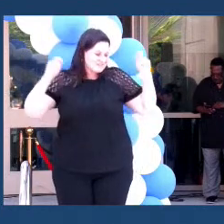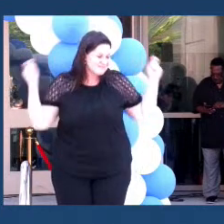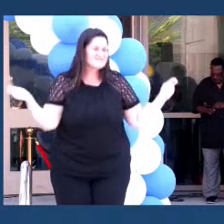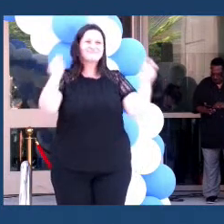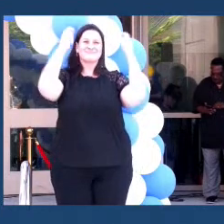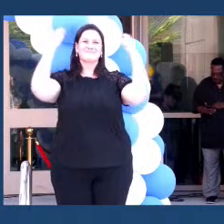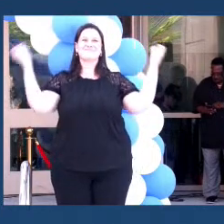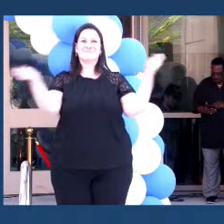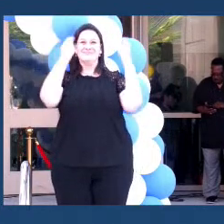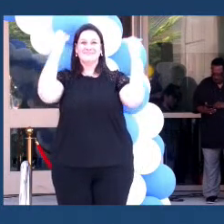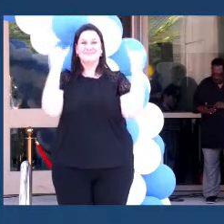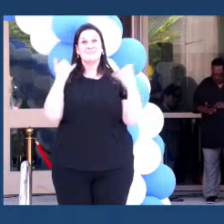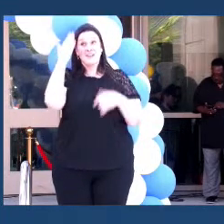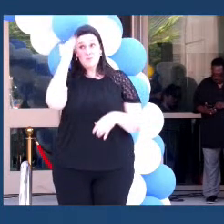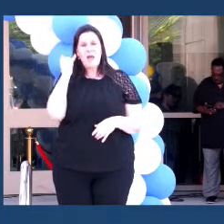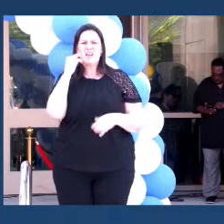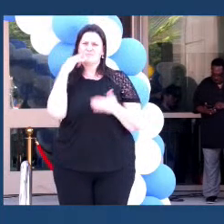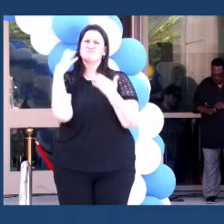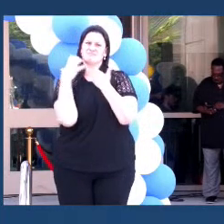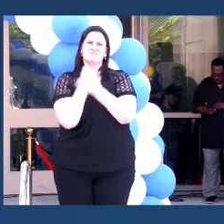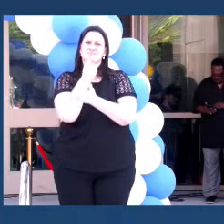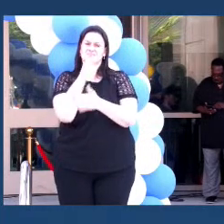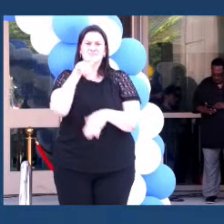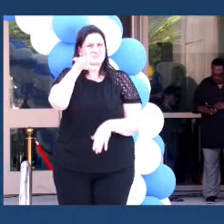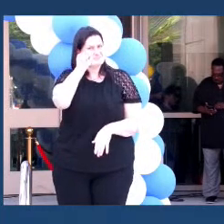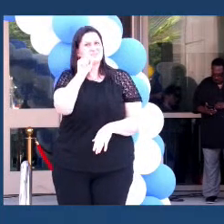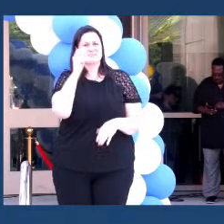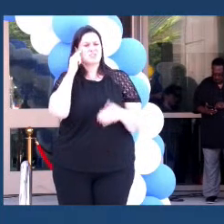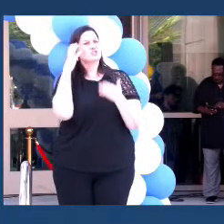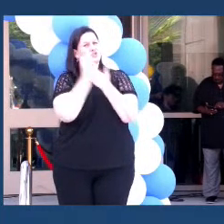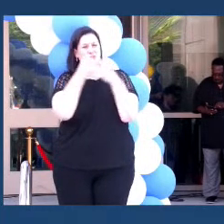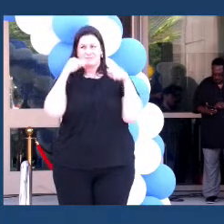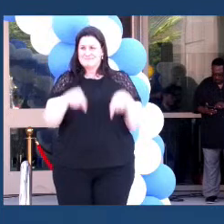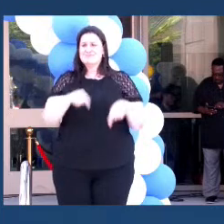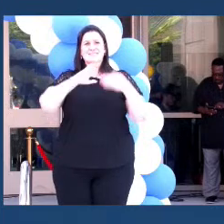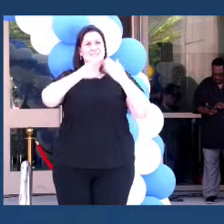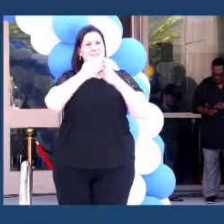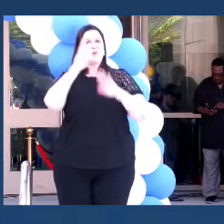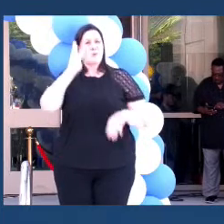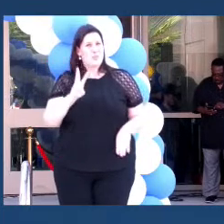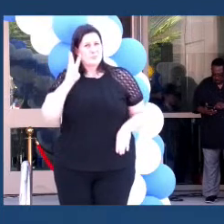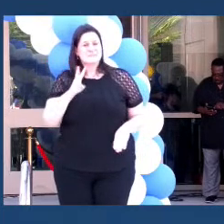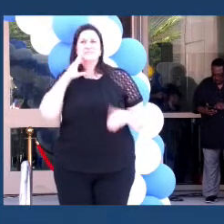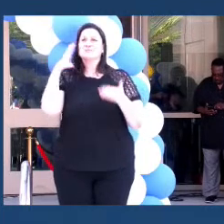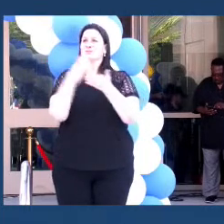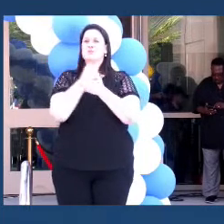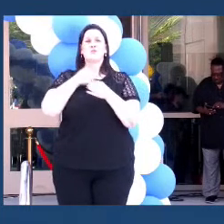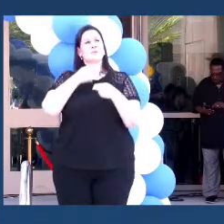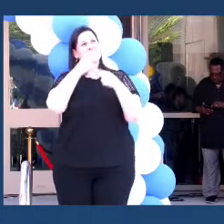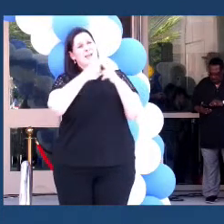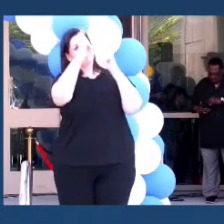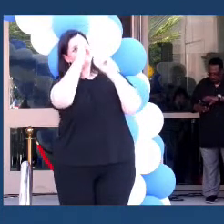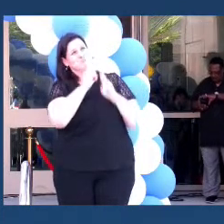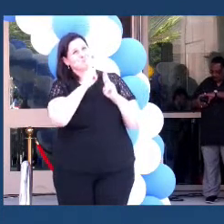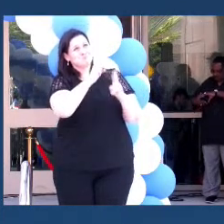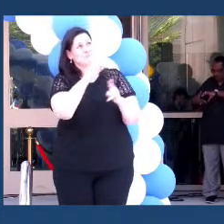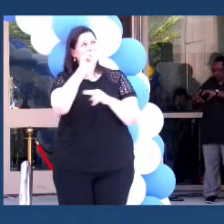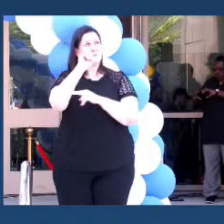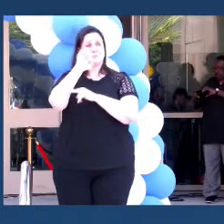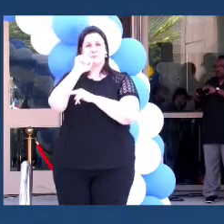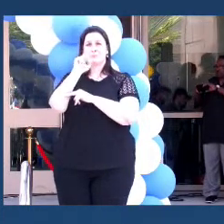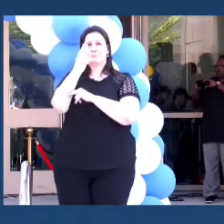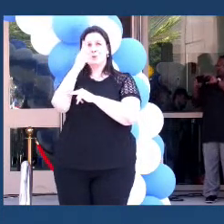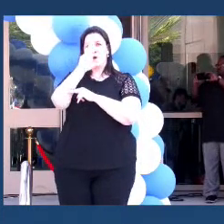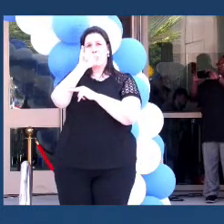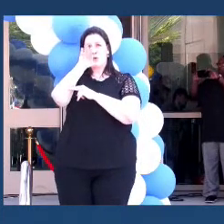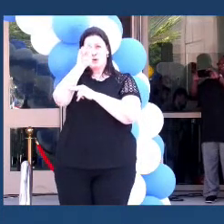because it's deserved. It's well deserved here in the city of Wilmington. It's well deserved to be named after Maurice Pritchett Sr.,